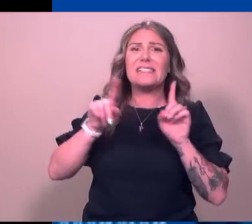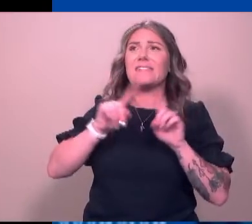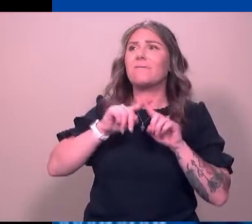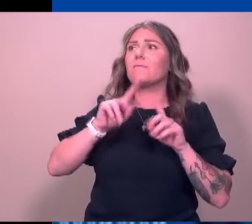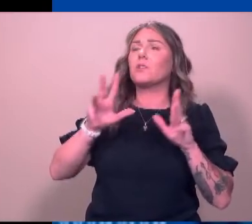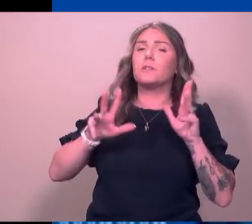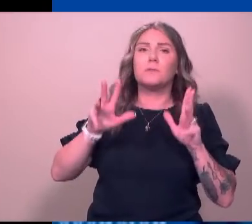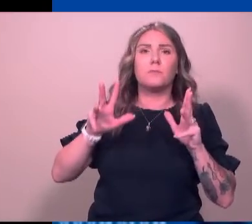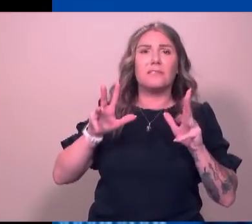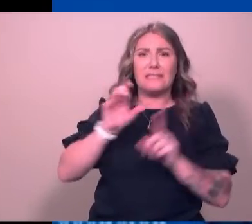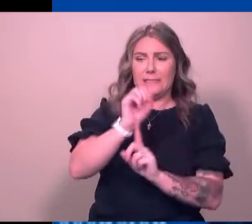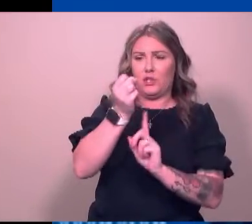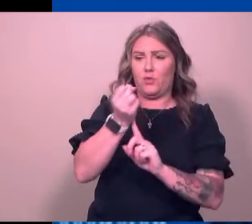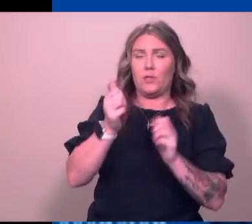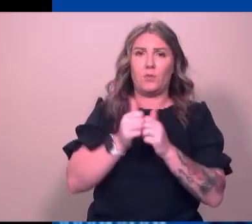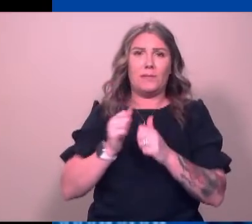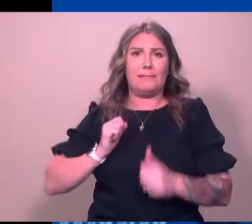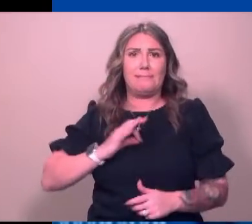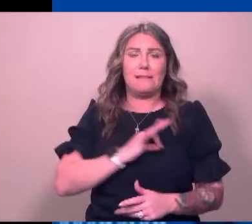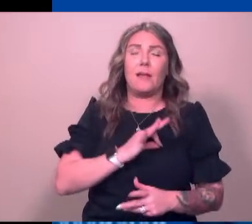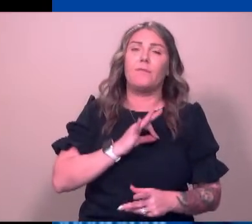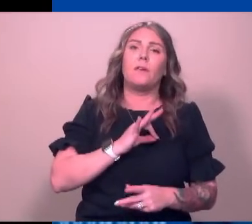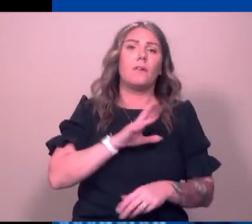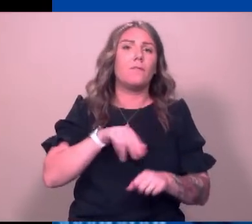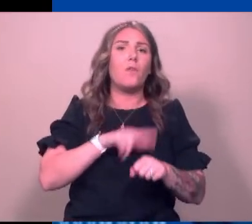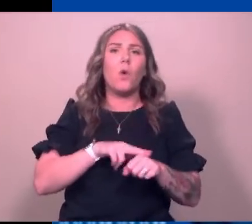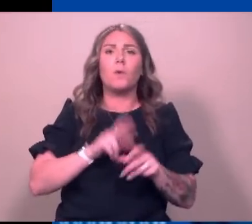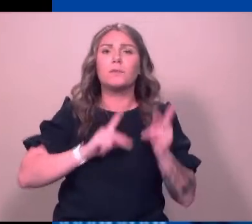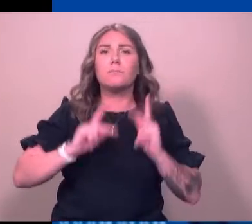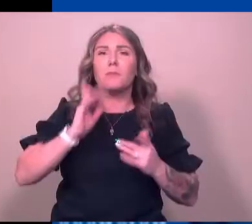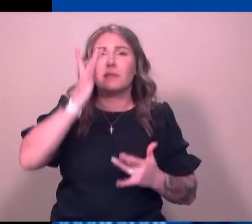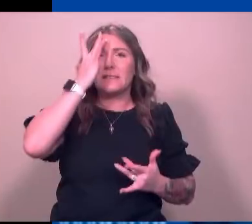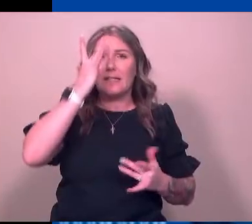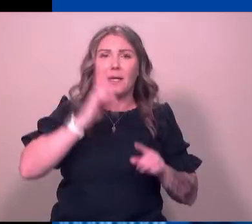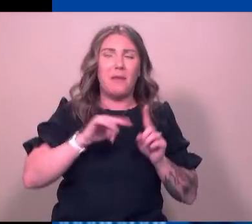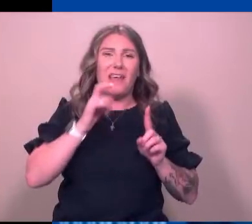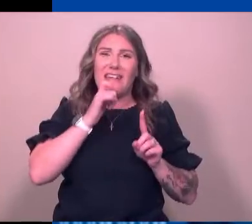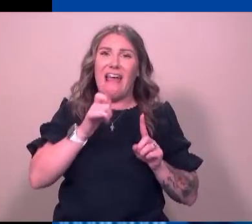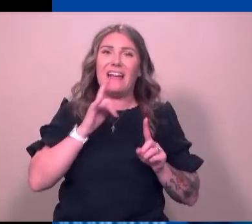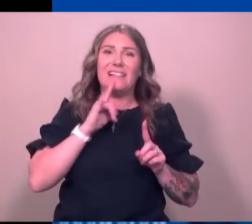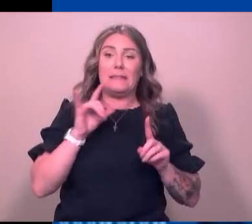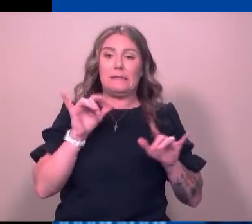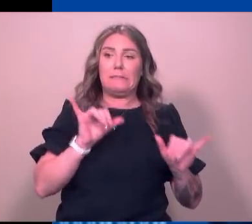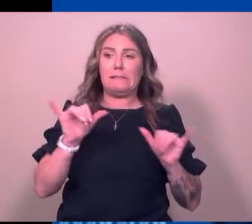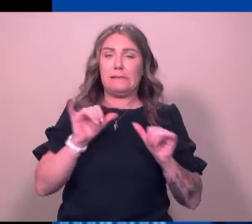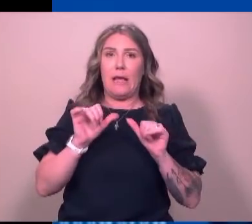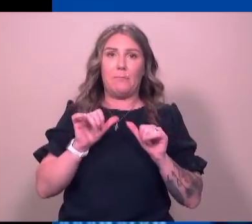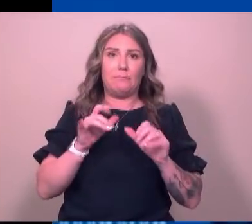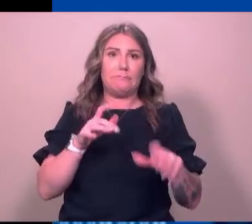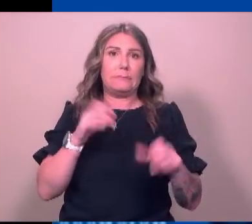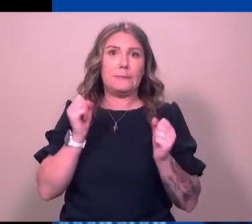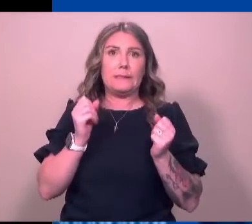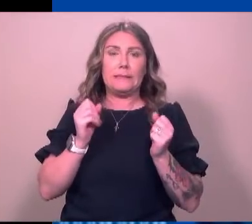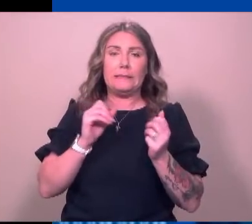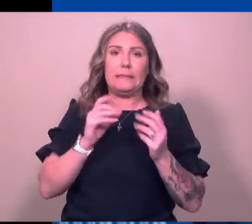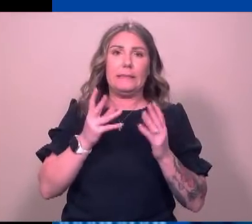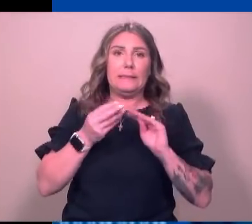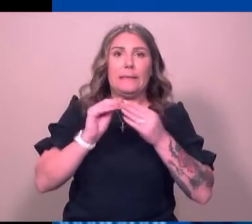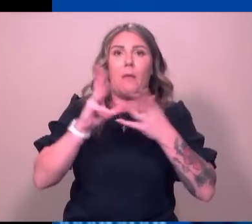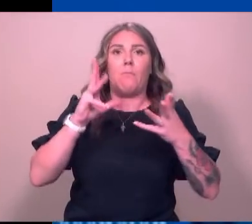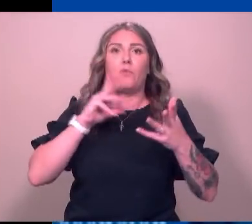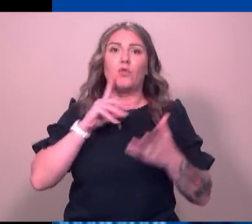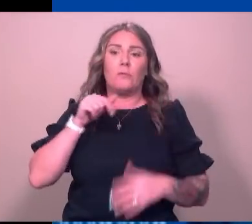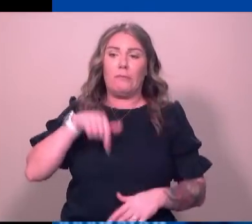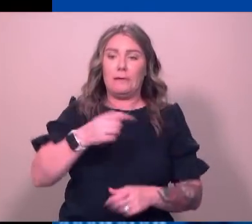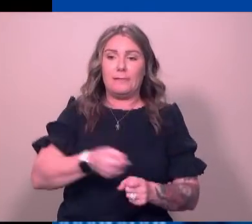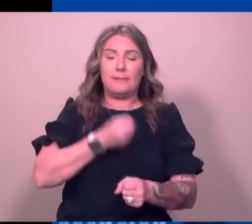dynamic among the staffing. Certainly there have been people who got sick, but not at the same speed and the same rate that we have seen this